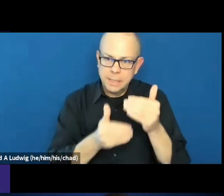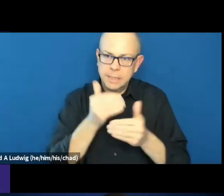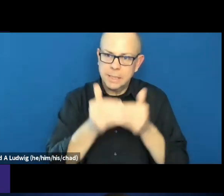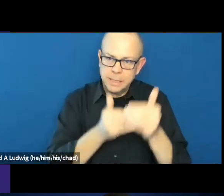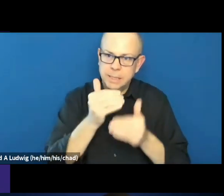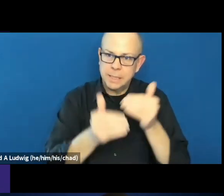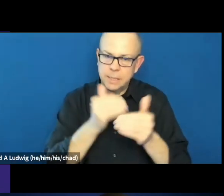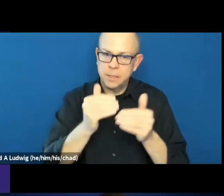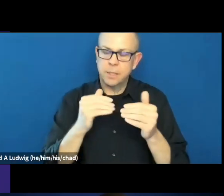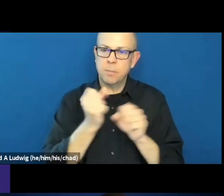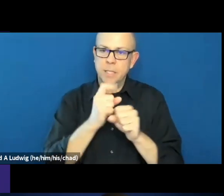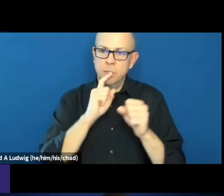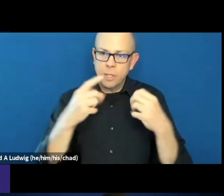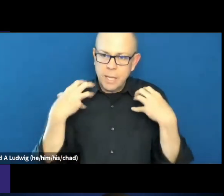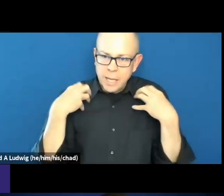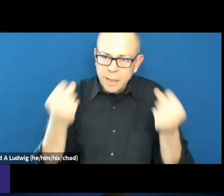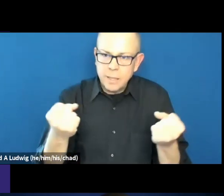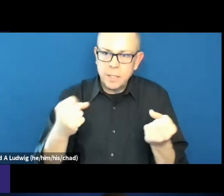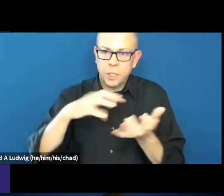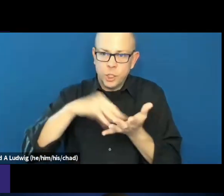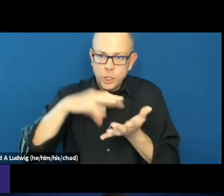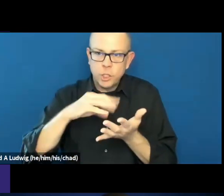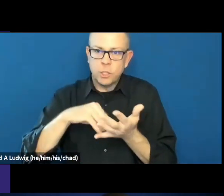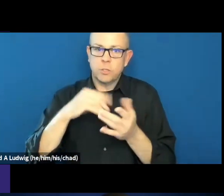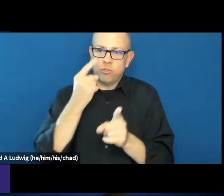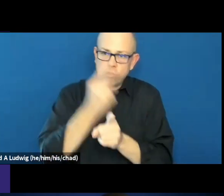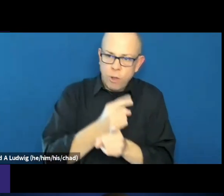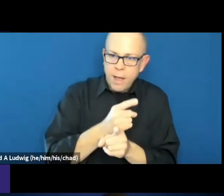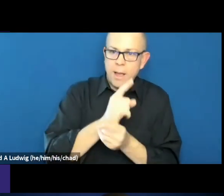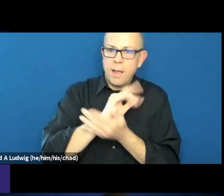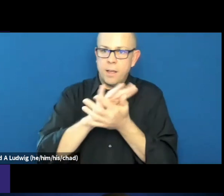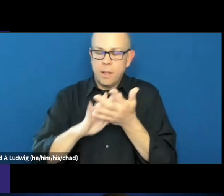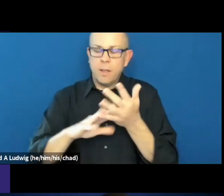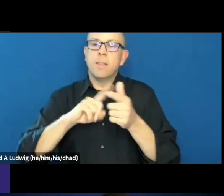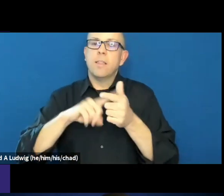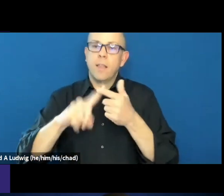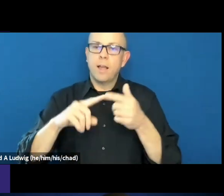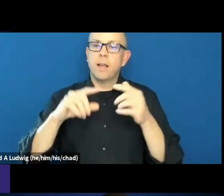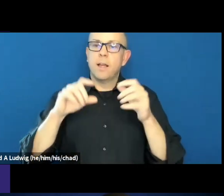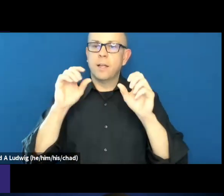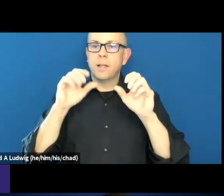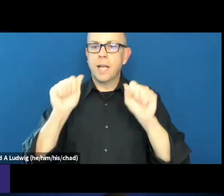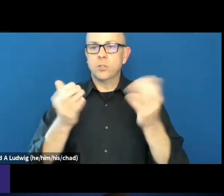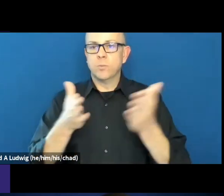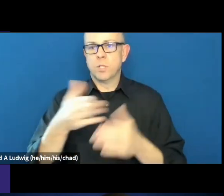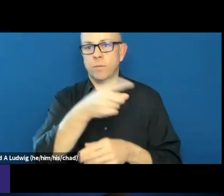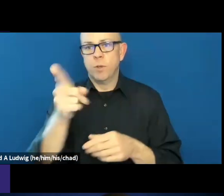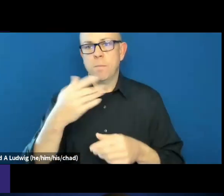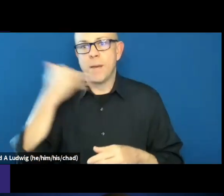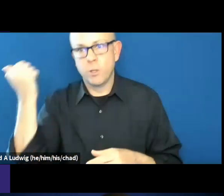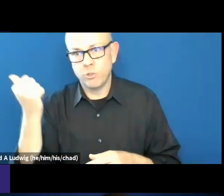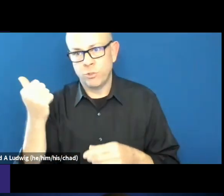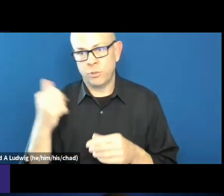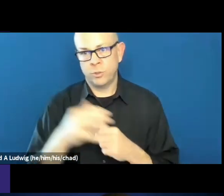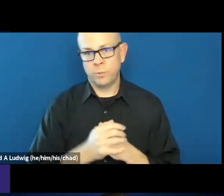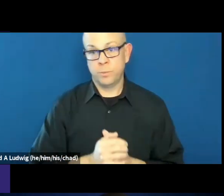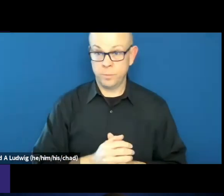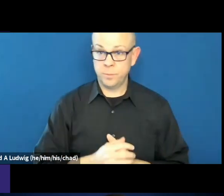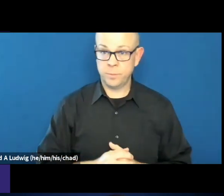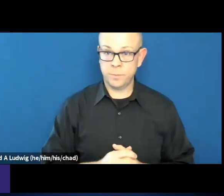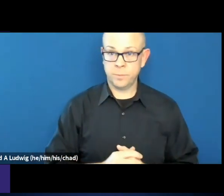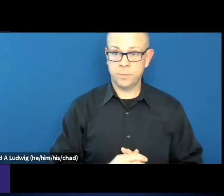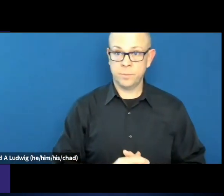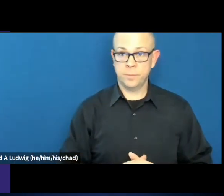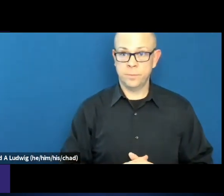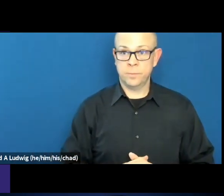that happens, then you guys are going to be hurting as well, and we don't want that to happen. We want everybody to have the appropriate mental health resources, and we want to serve you the